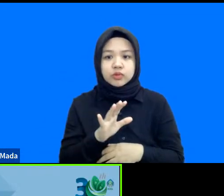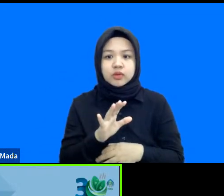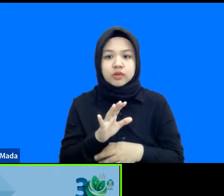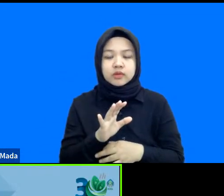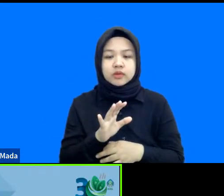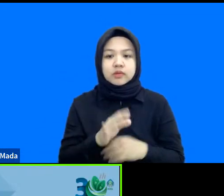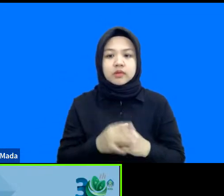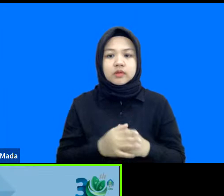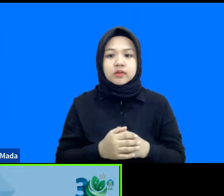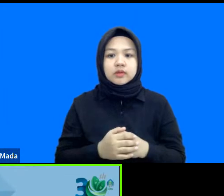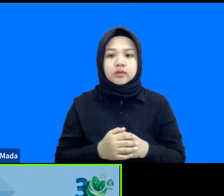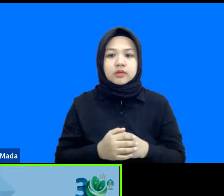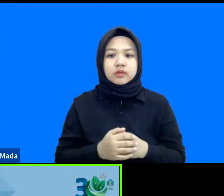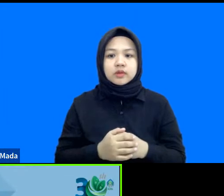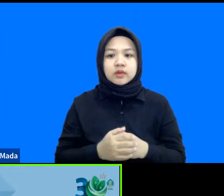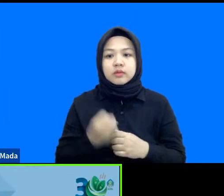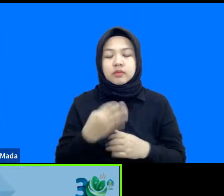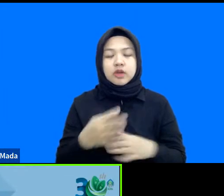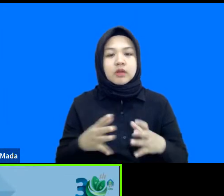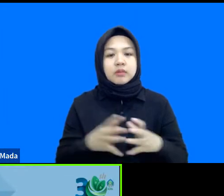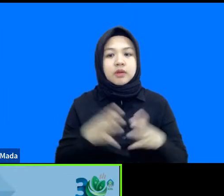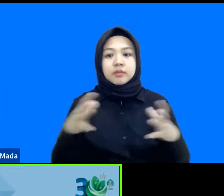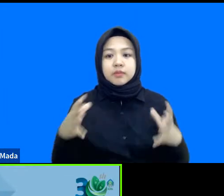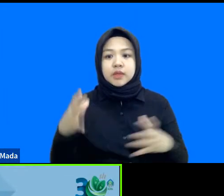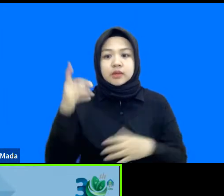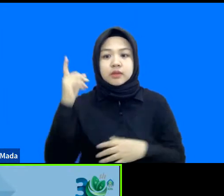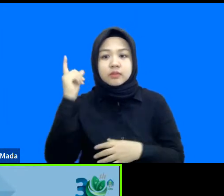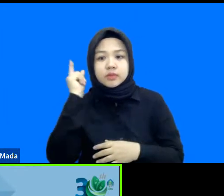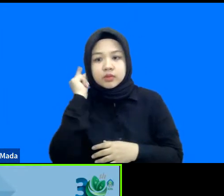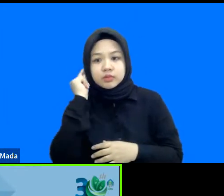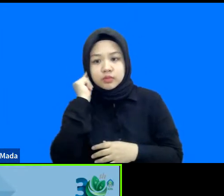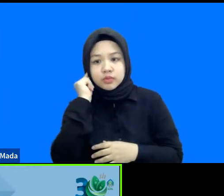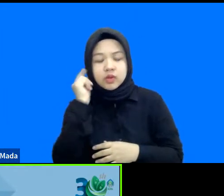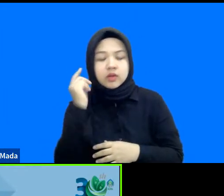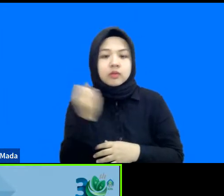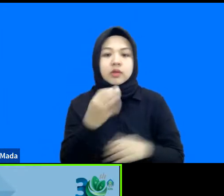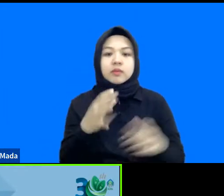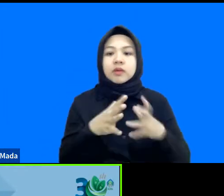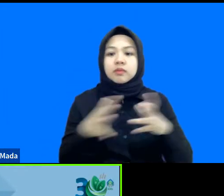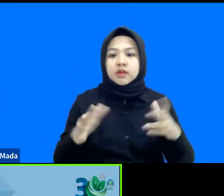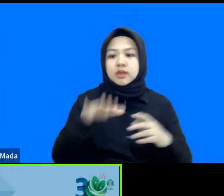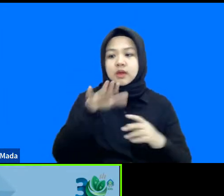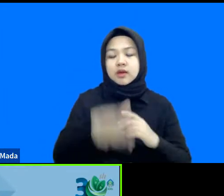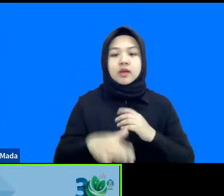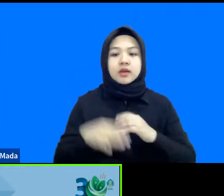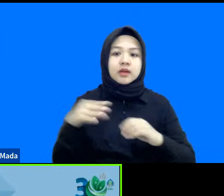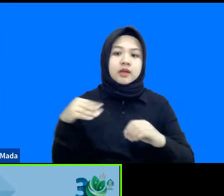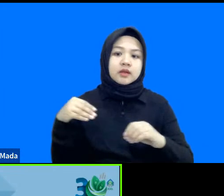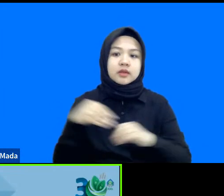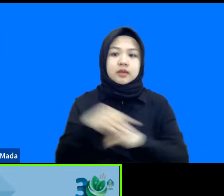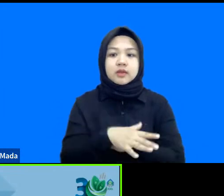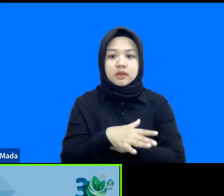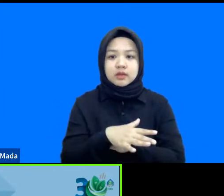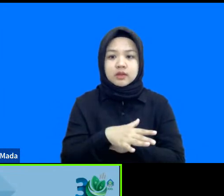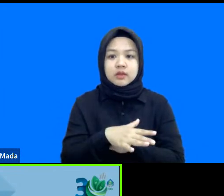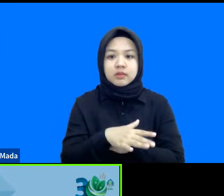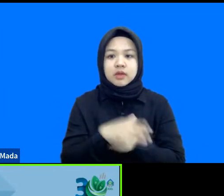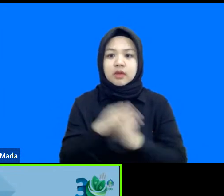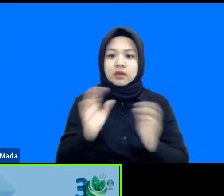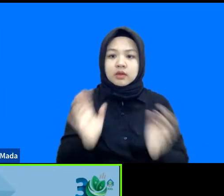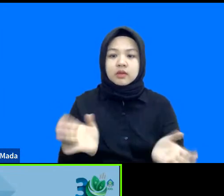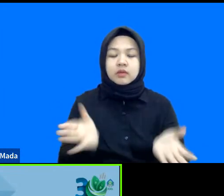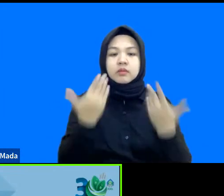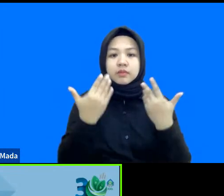many women, how many children impacted from the coal-fired power plant, for example, from the coal-fired power